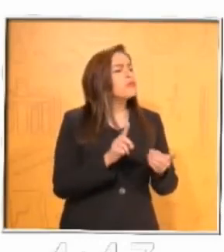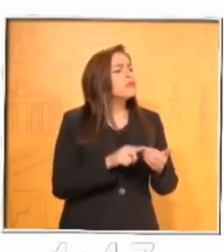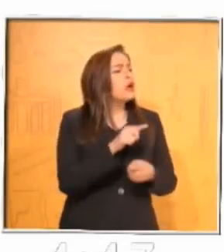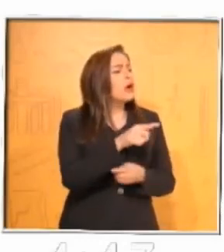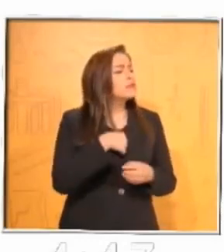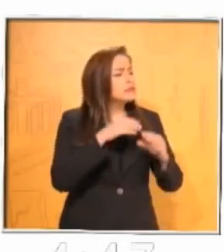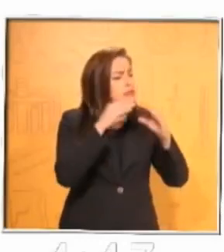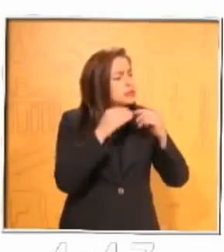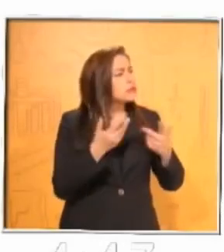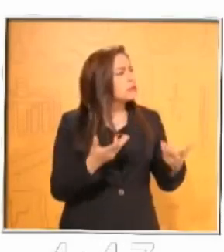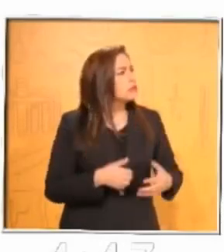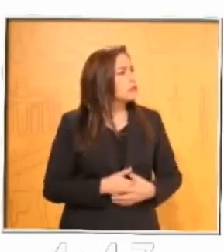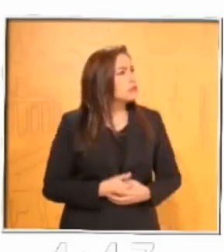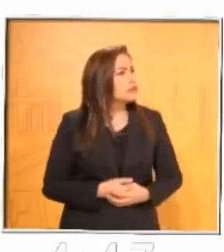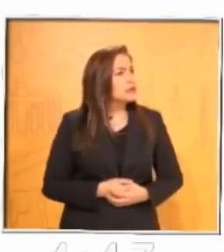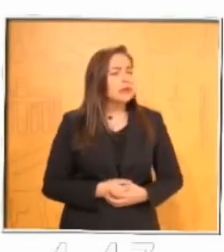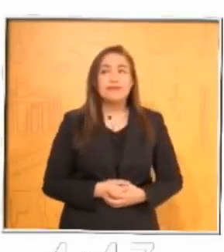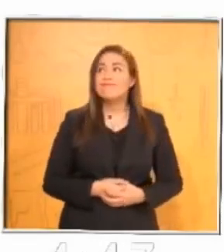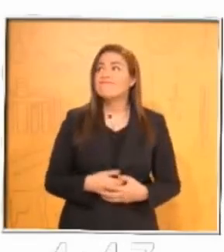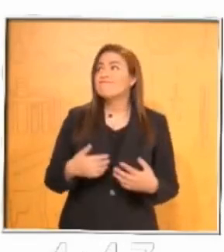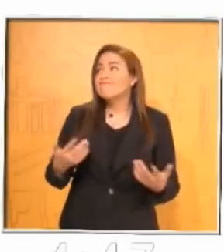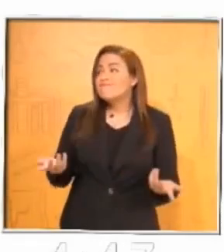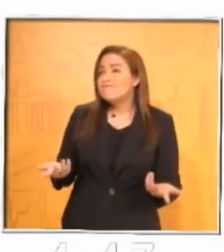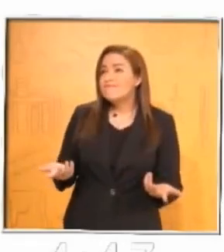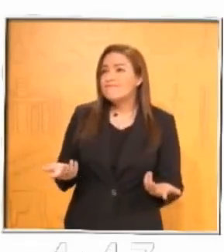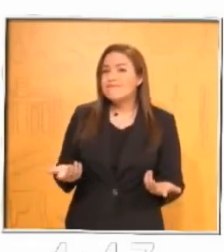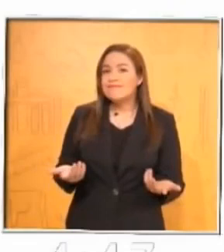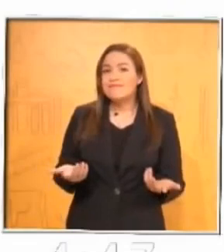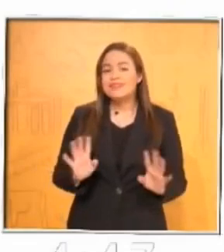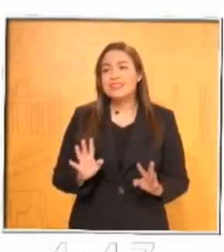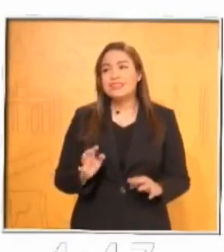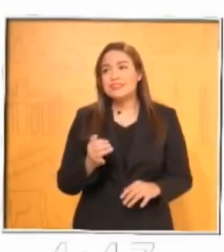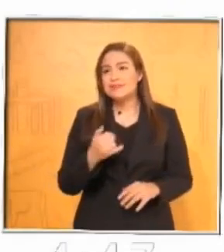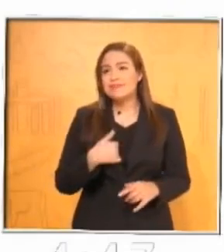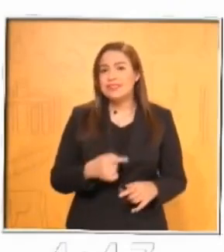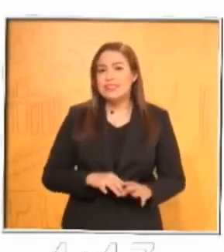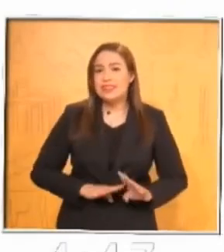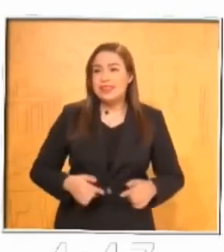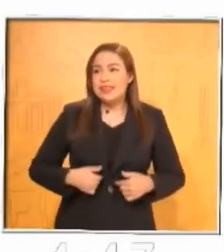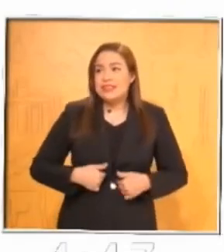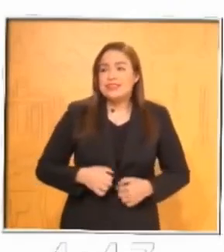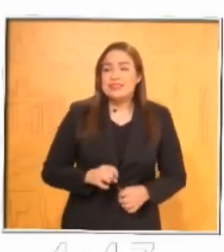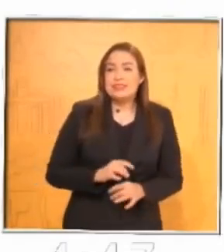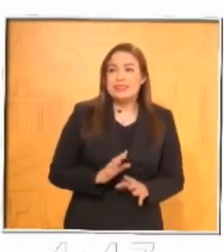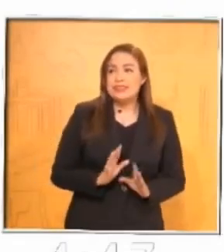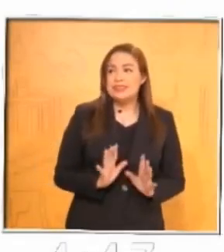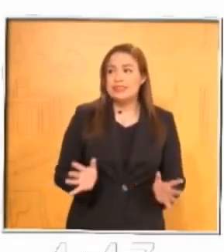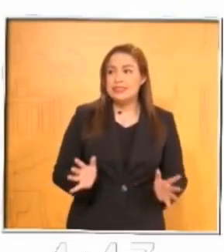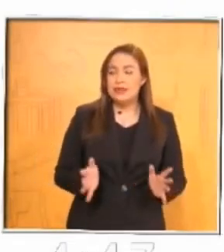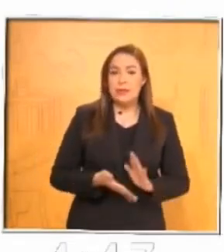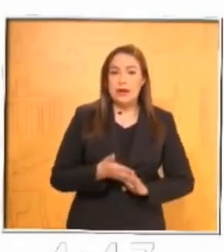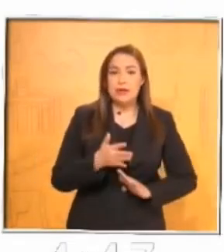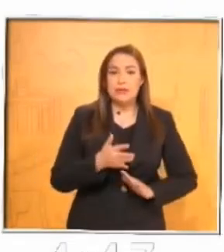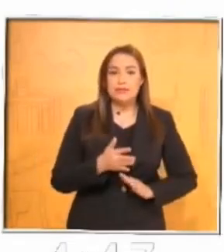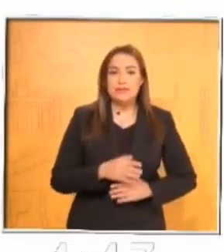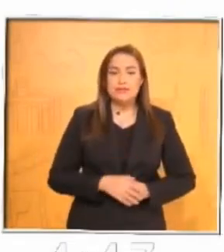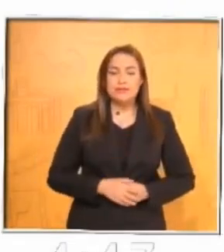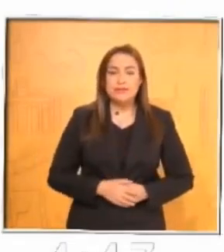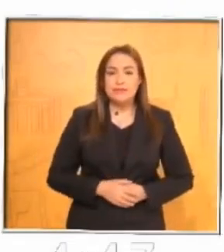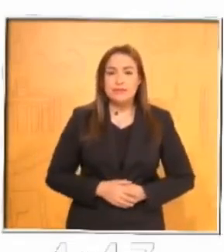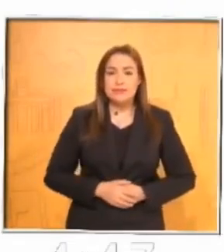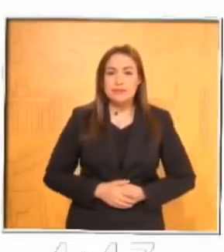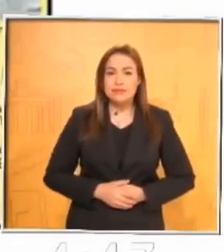he says, "Beauty is now in the stomach of the beholder." That's just for humor.